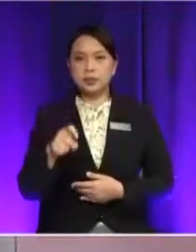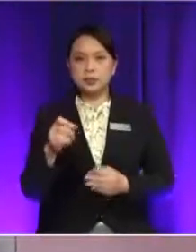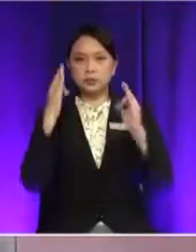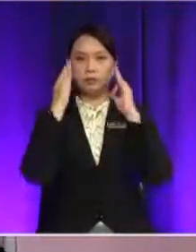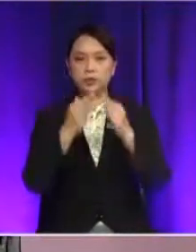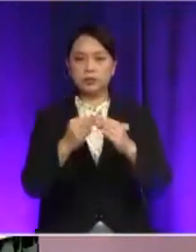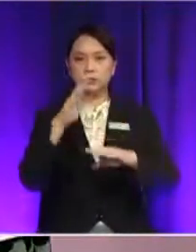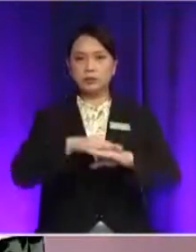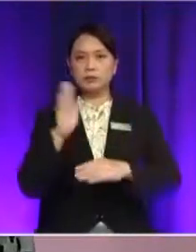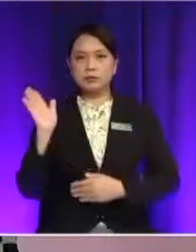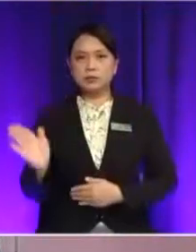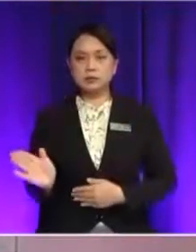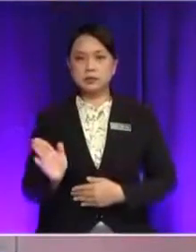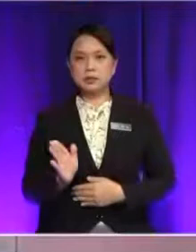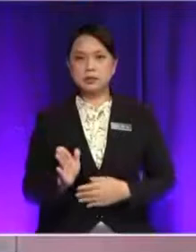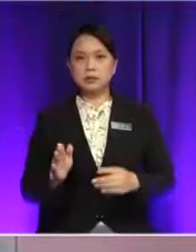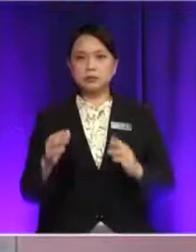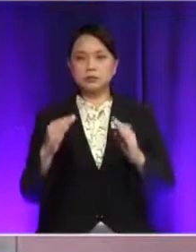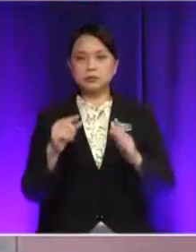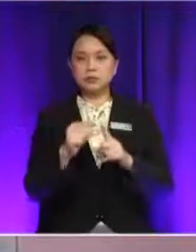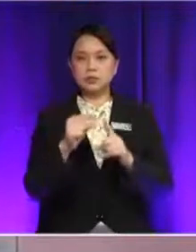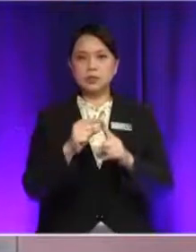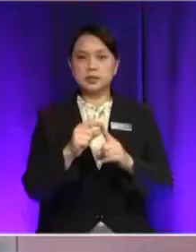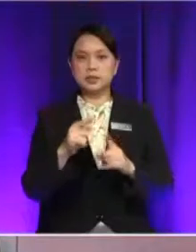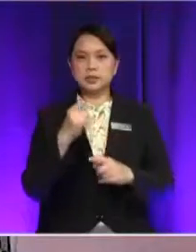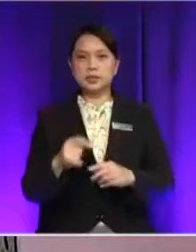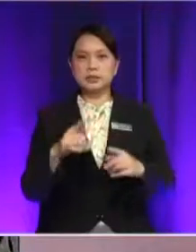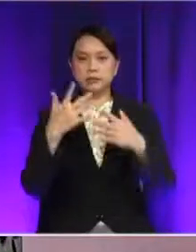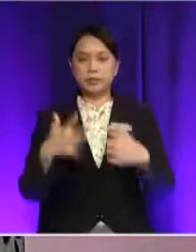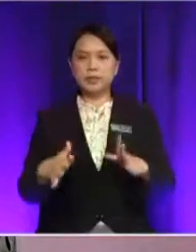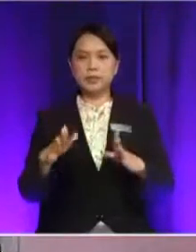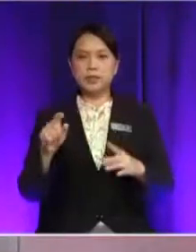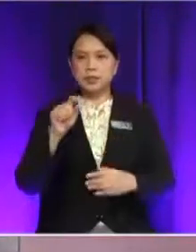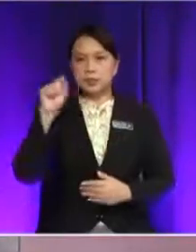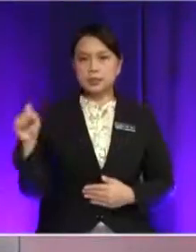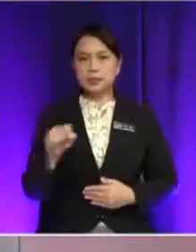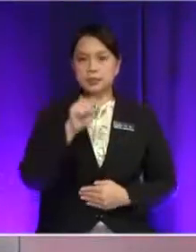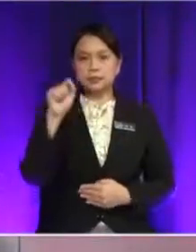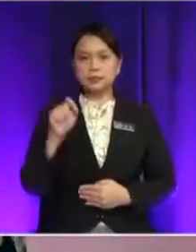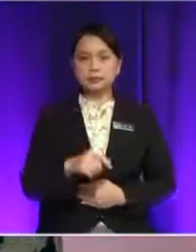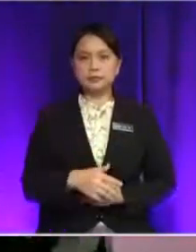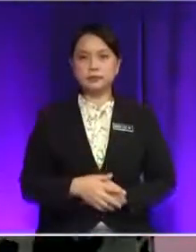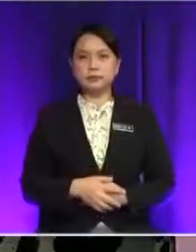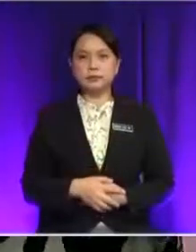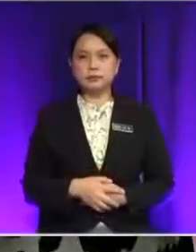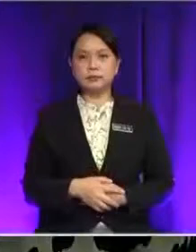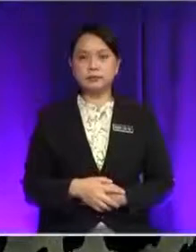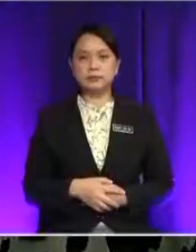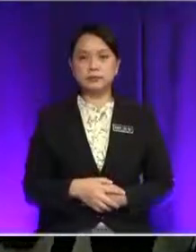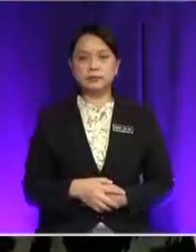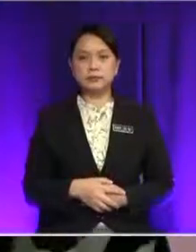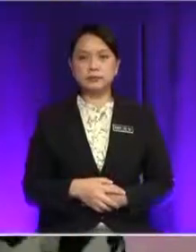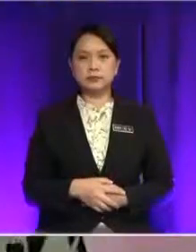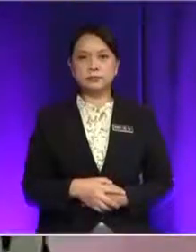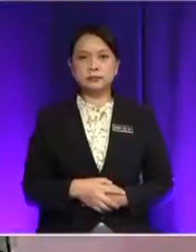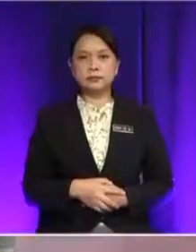this words that they have already circled. So, mm-hmm. they will not be distracted by other words anymore. Don't look at other words.